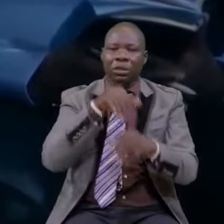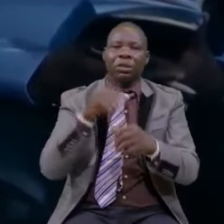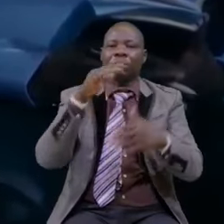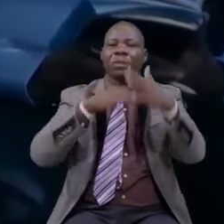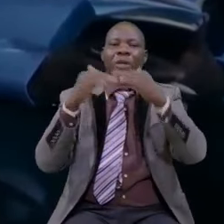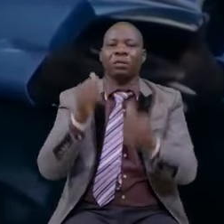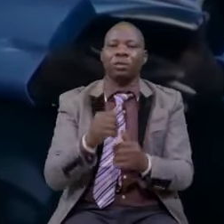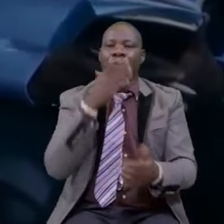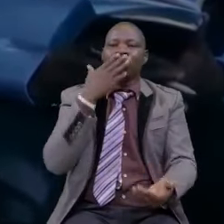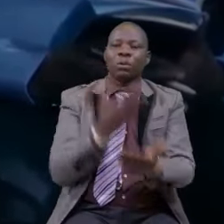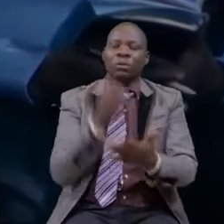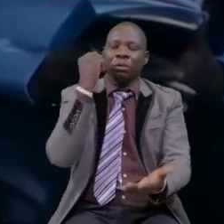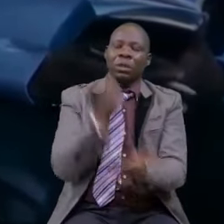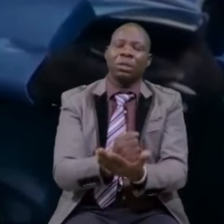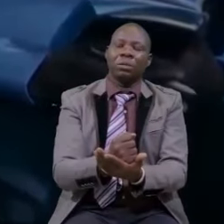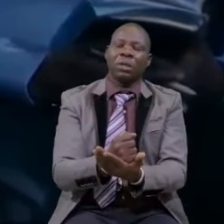Good, good, amen.